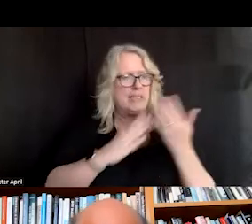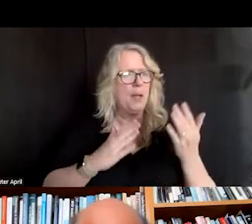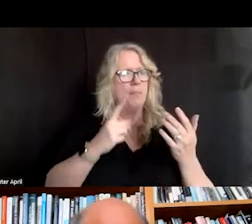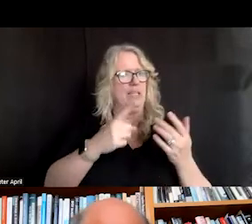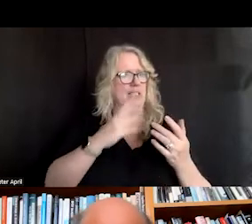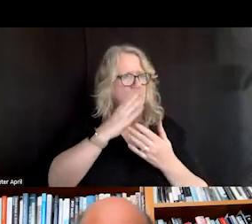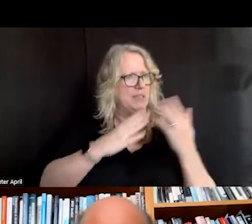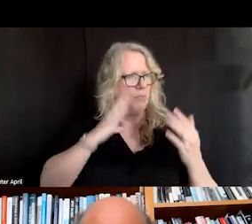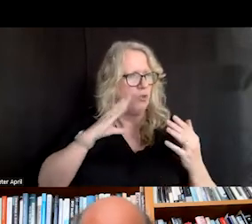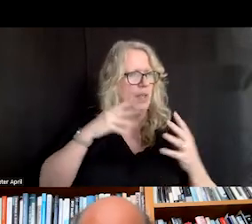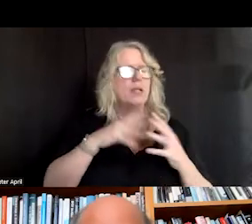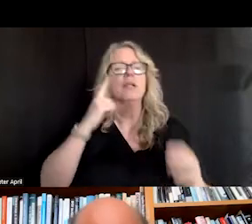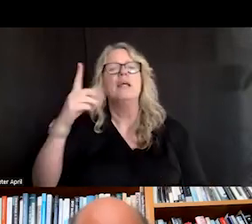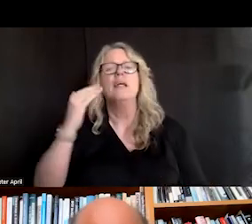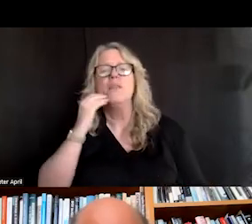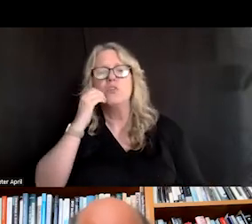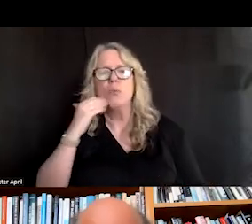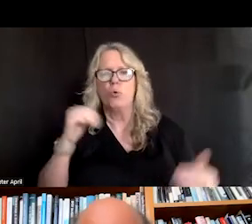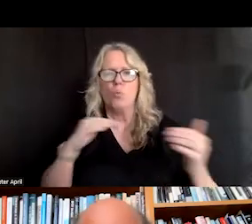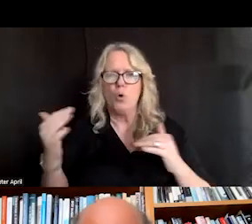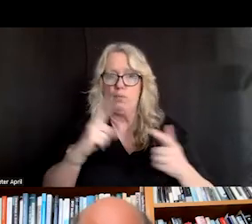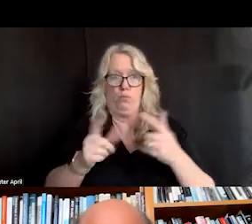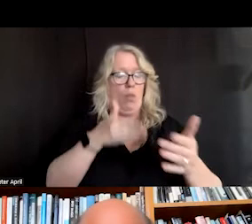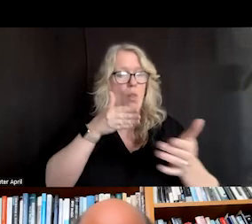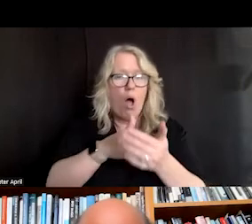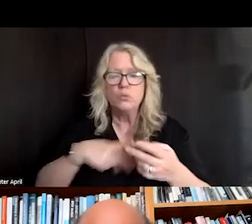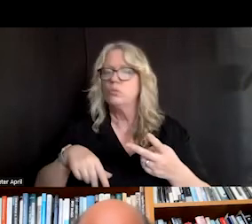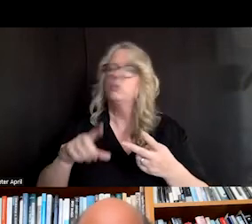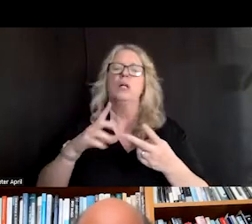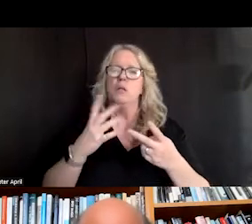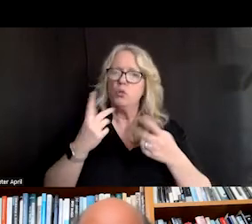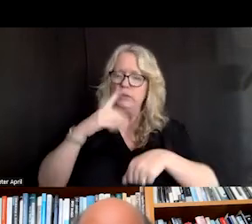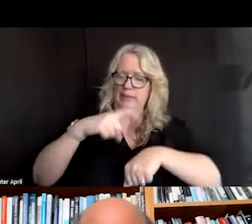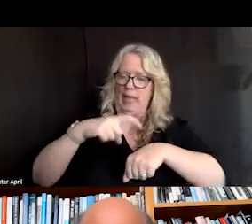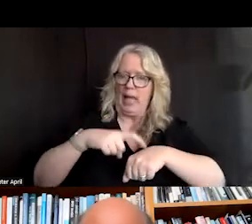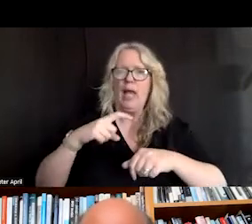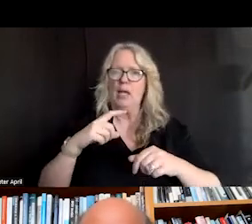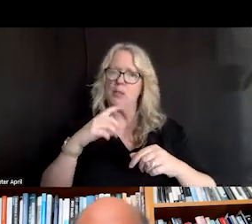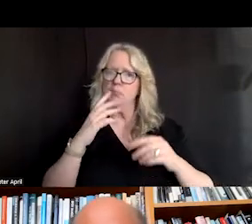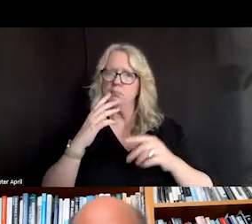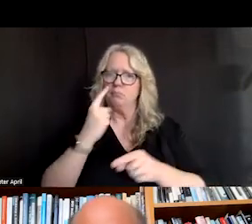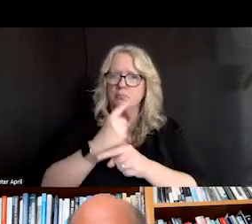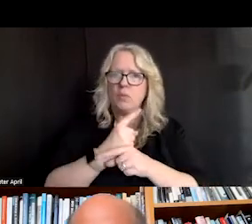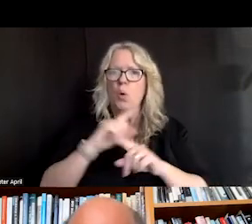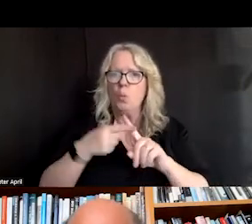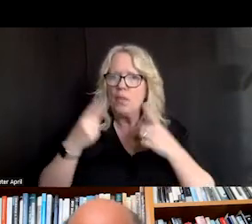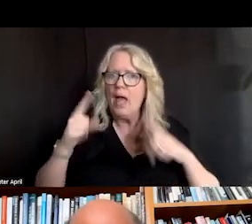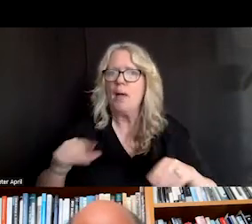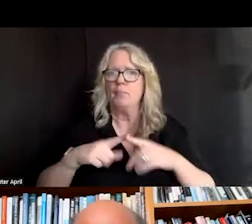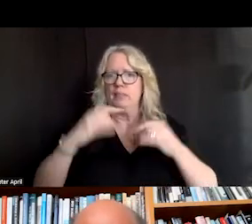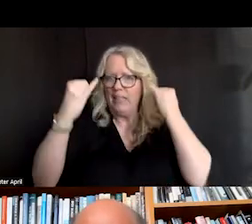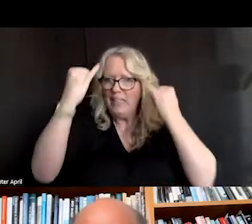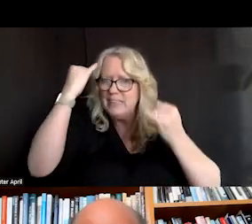litigiousness, even like in the tobacco wars, there were lawsuits for sure. There's a place for that. There's a time and a place for stridency and